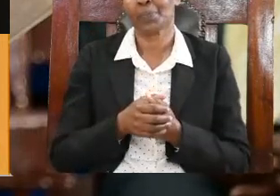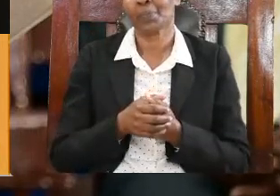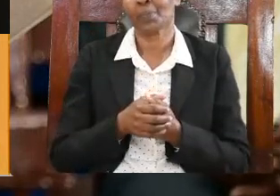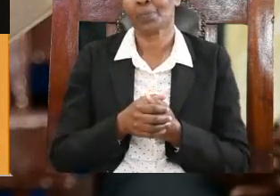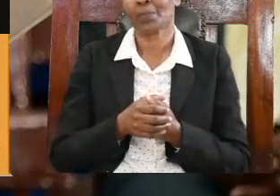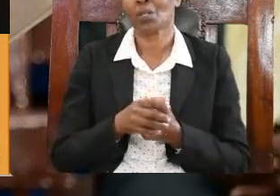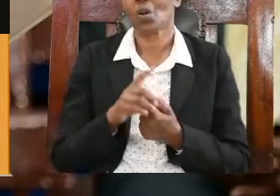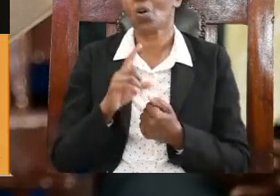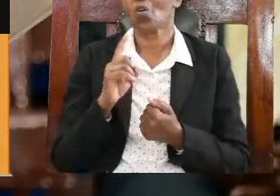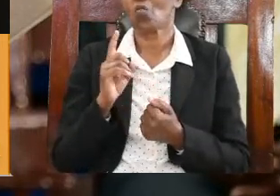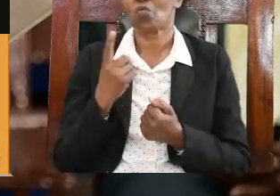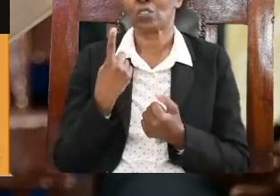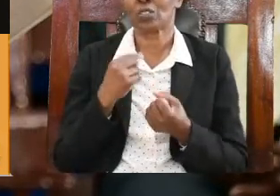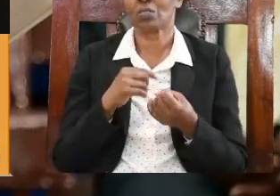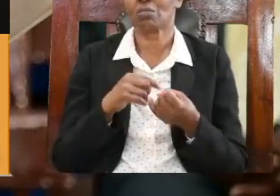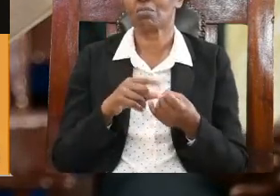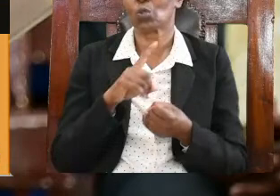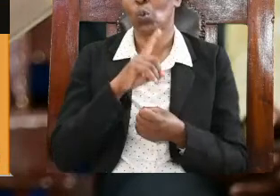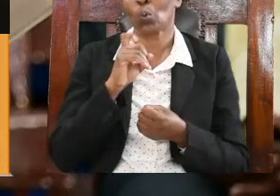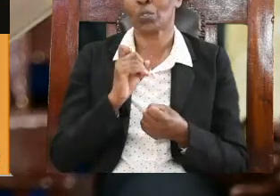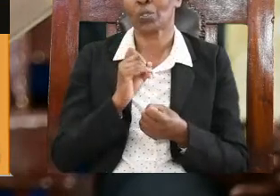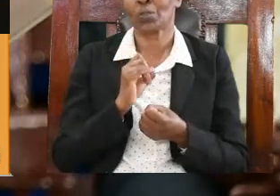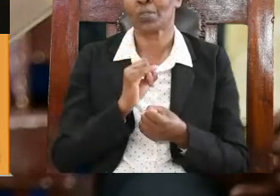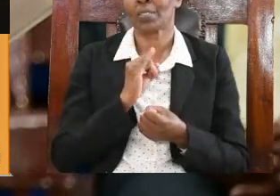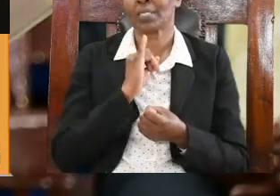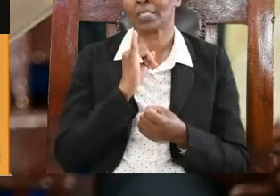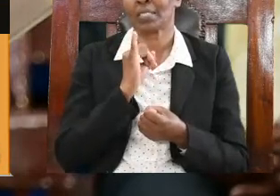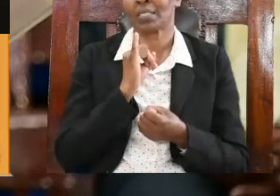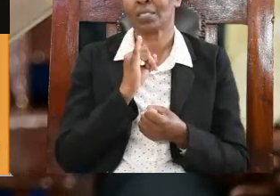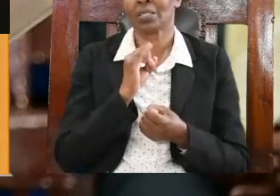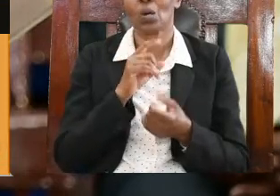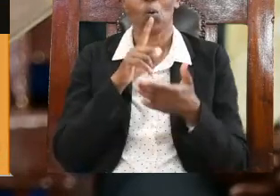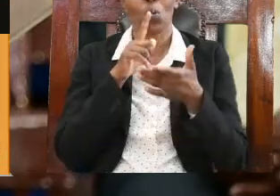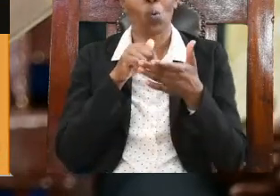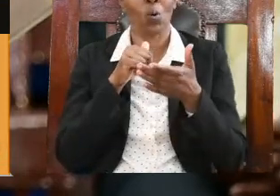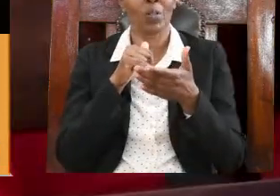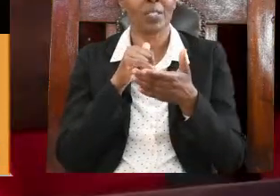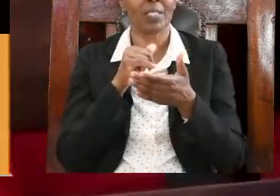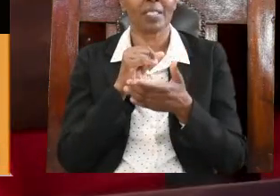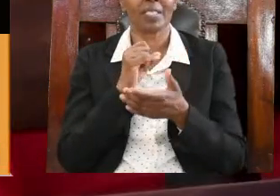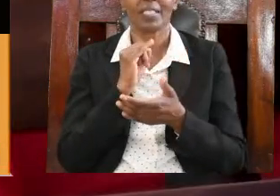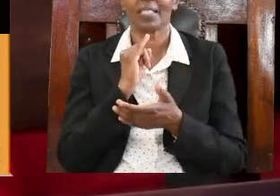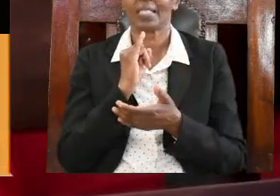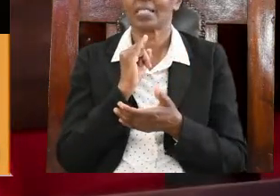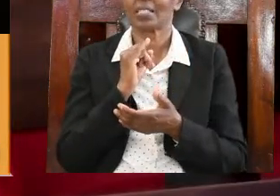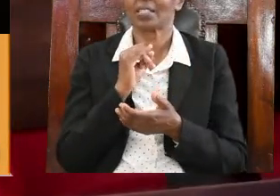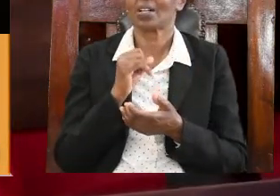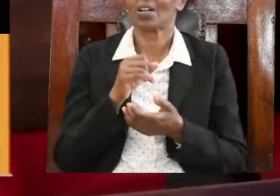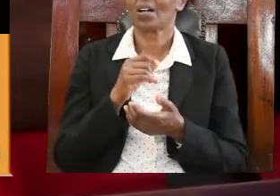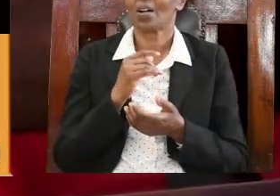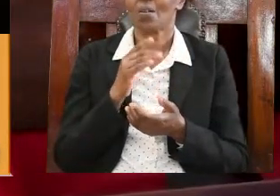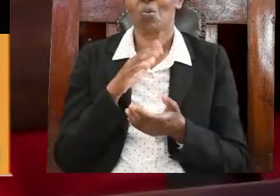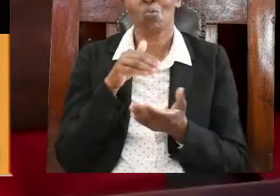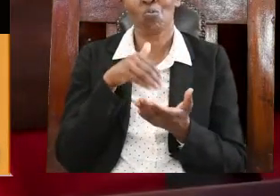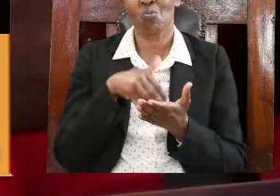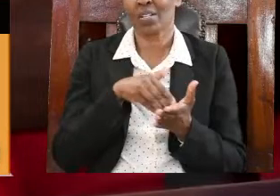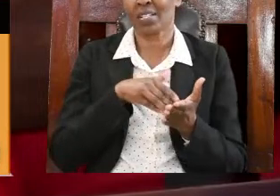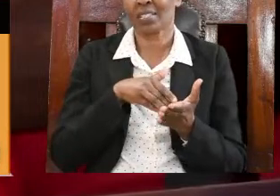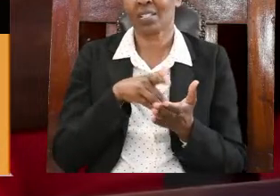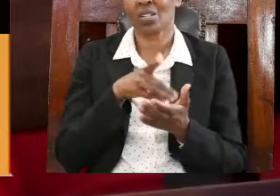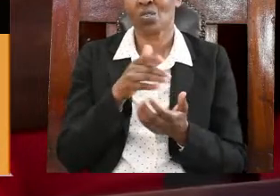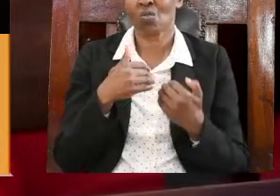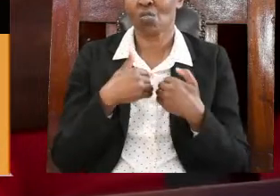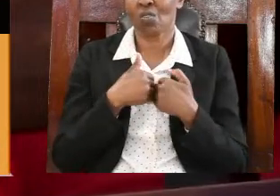So the first question, what weaknesses? What are the weaknesses Paul has in mind here when he